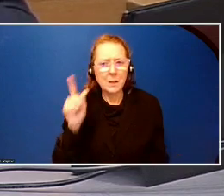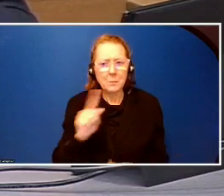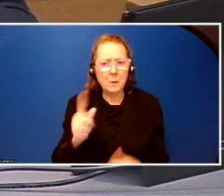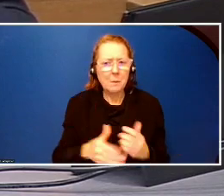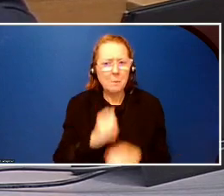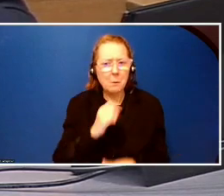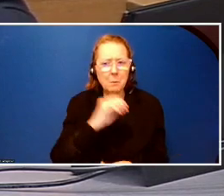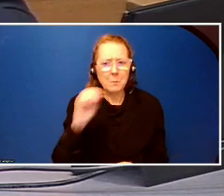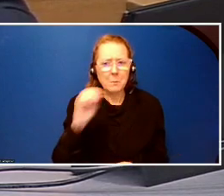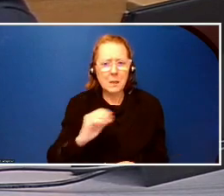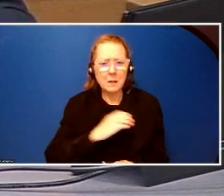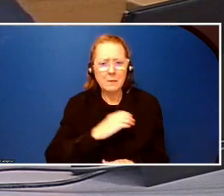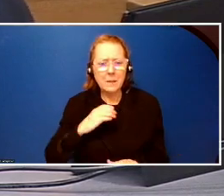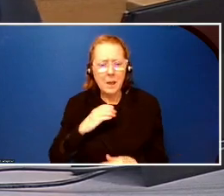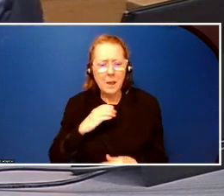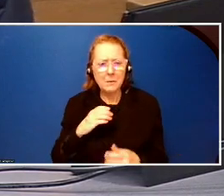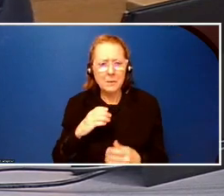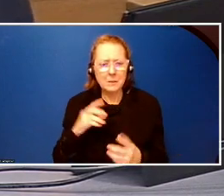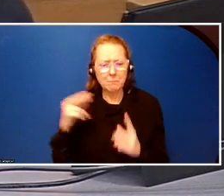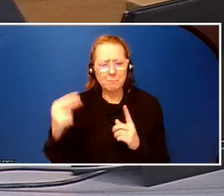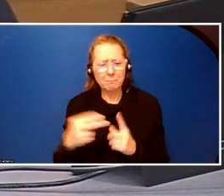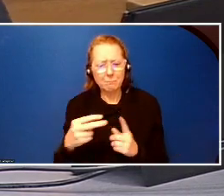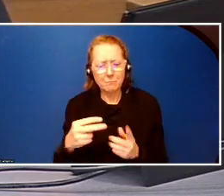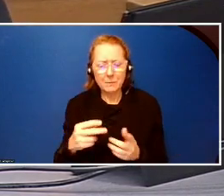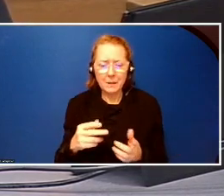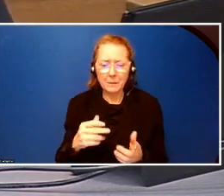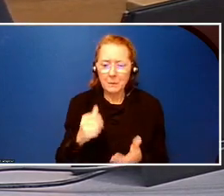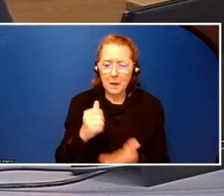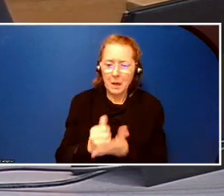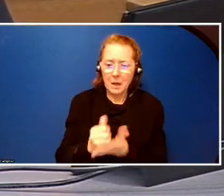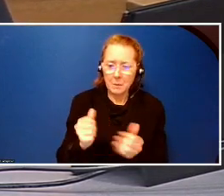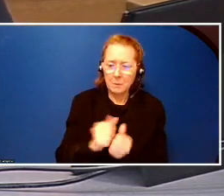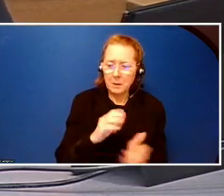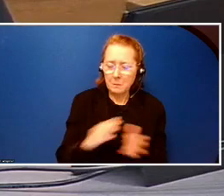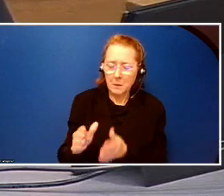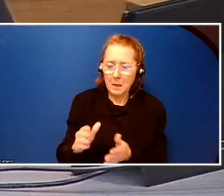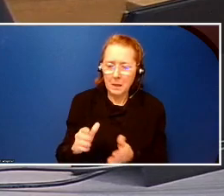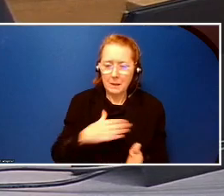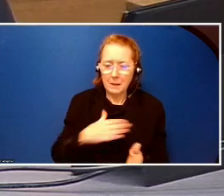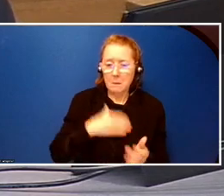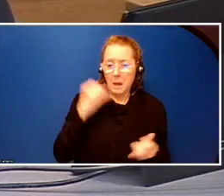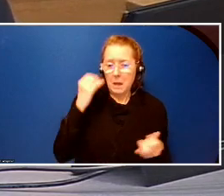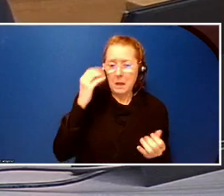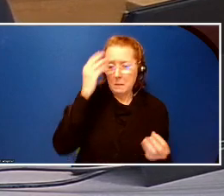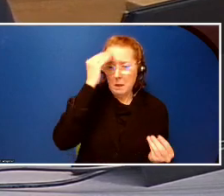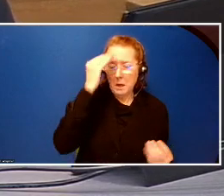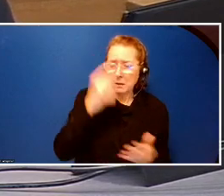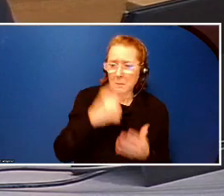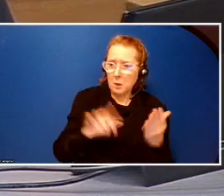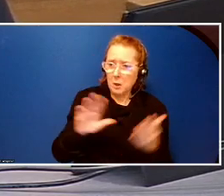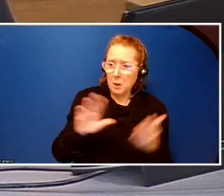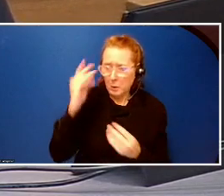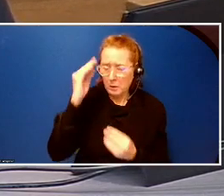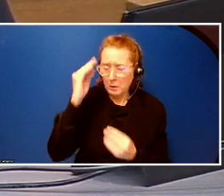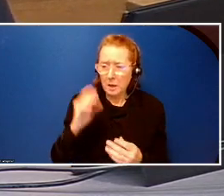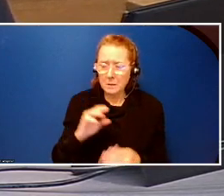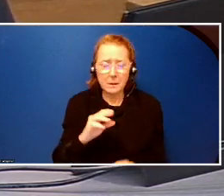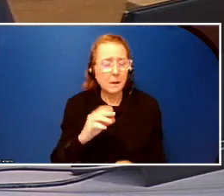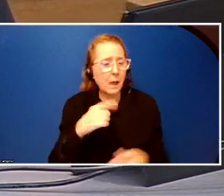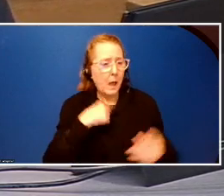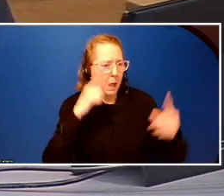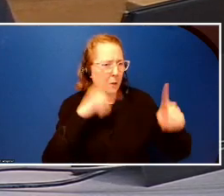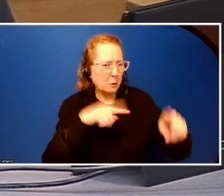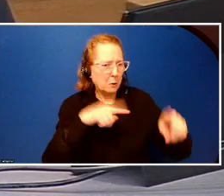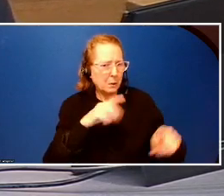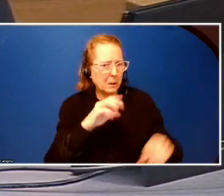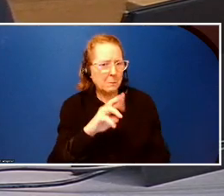from and where we want to head with that plan. Those are my thoughts. Mr. Martin, what are your thoughts? Yes, I agree, Mr. Mayor. We